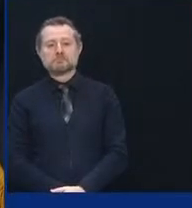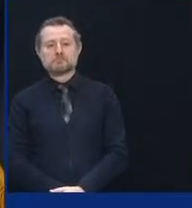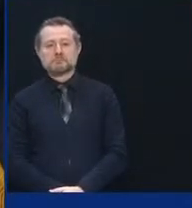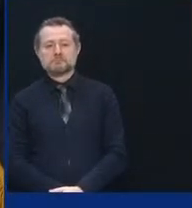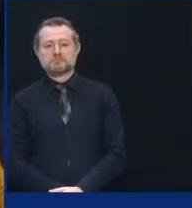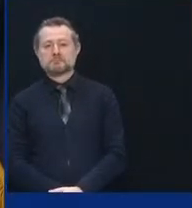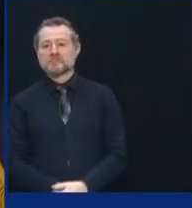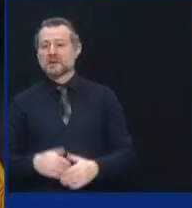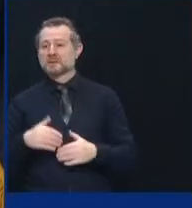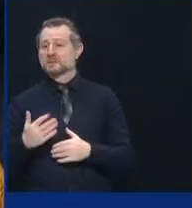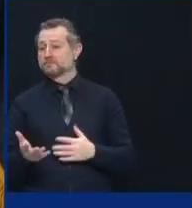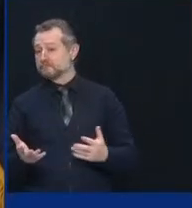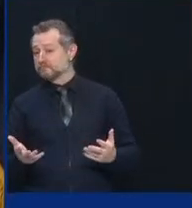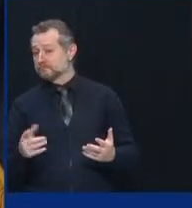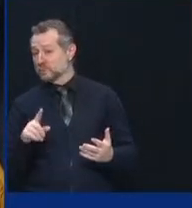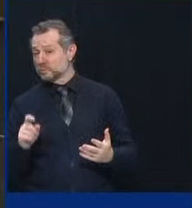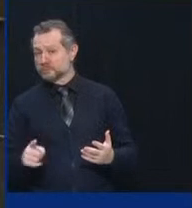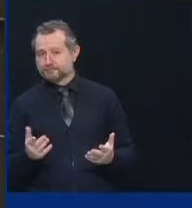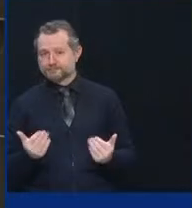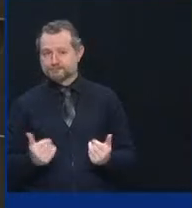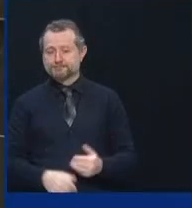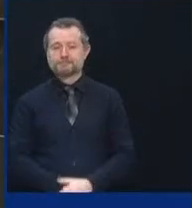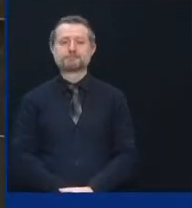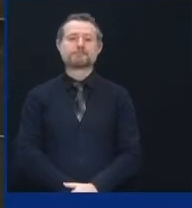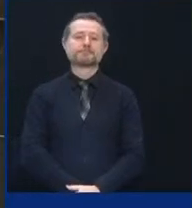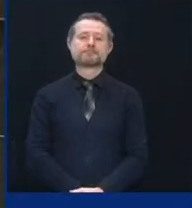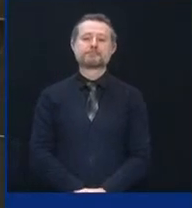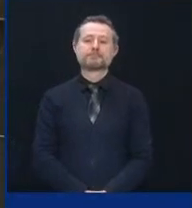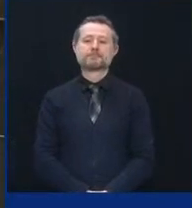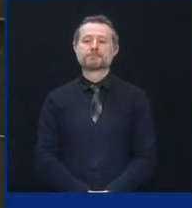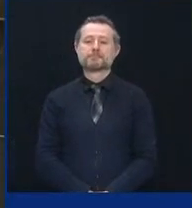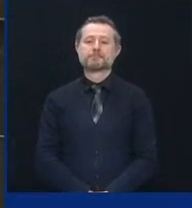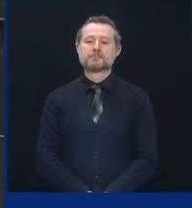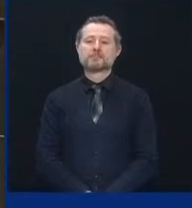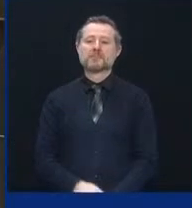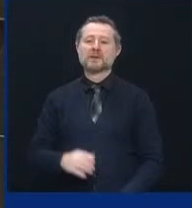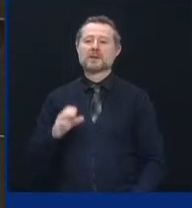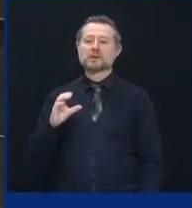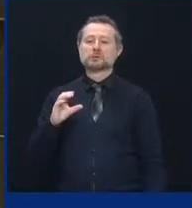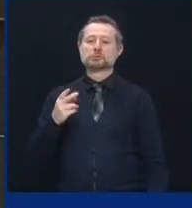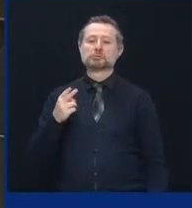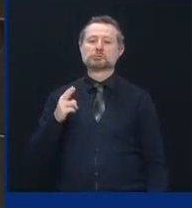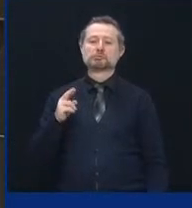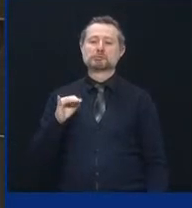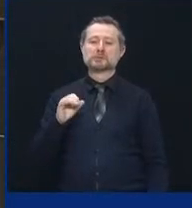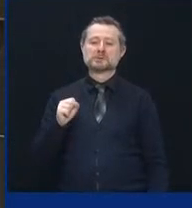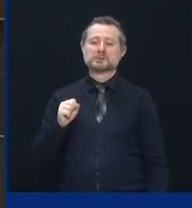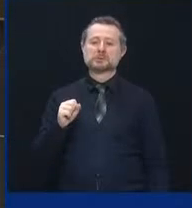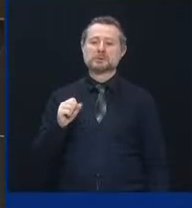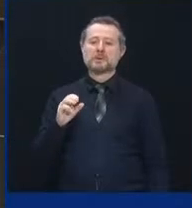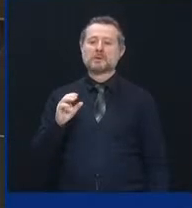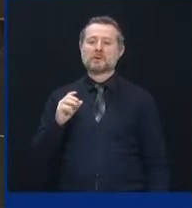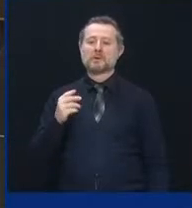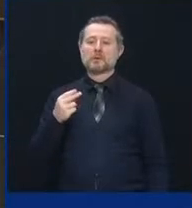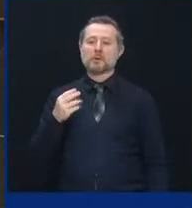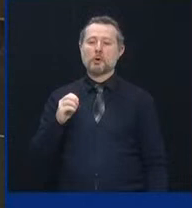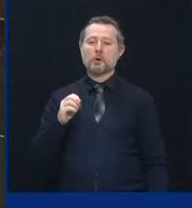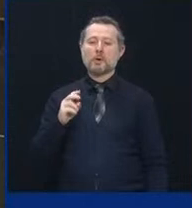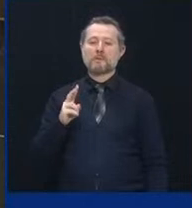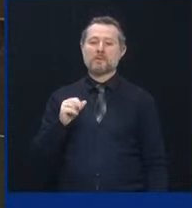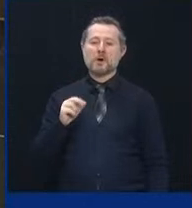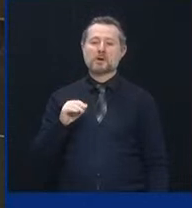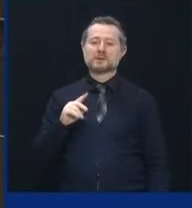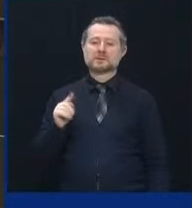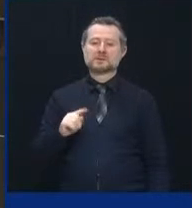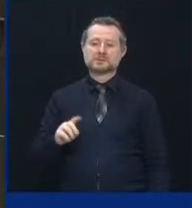Next question. Governor, your next question comes from Chris Hervaditz from wabc-tv. Chris, your line is open. Please unmute